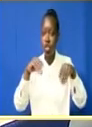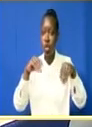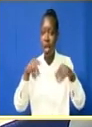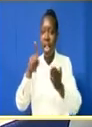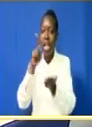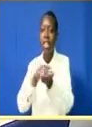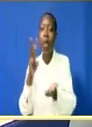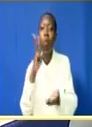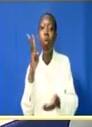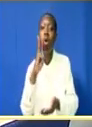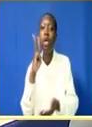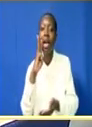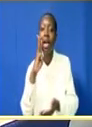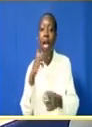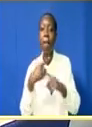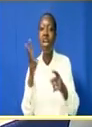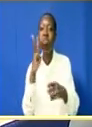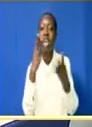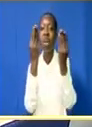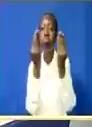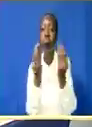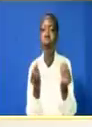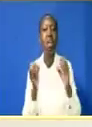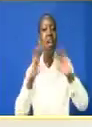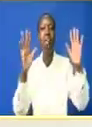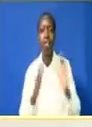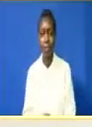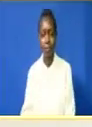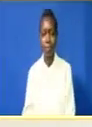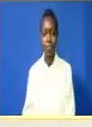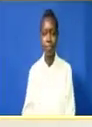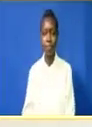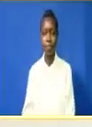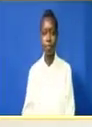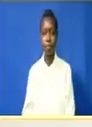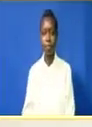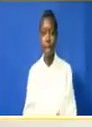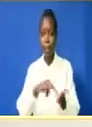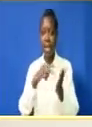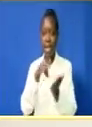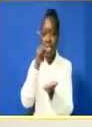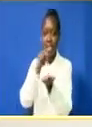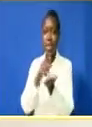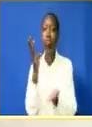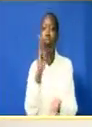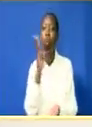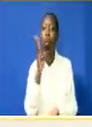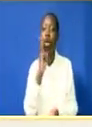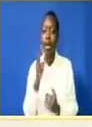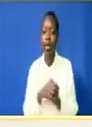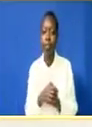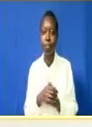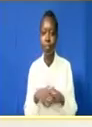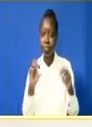Our keyword yes. is retain. Retain. Okay. That is, it holds water. Okay. So we can say it has very poor